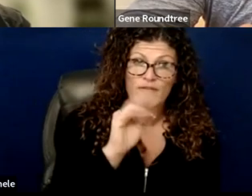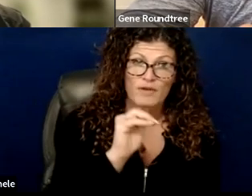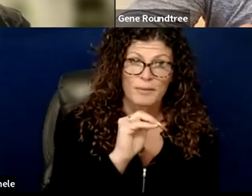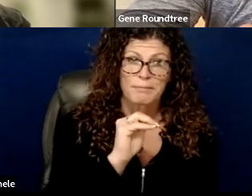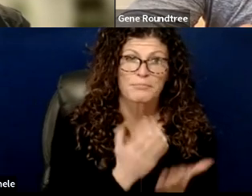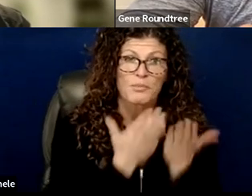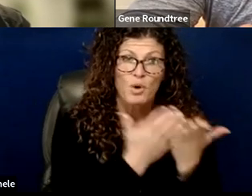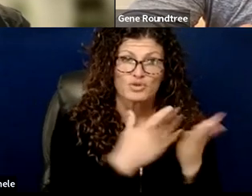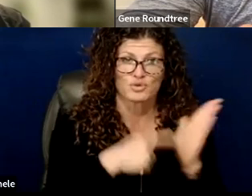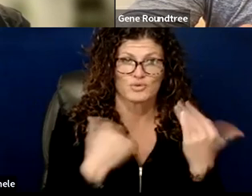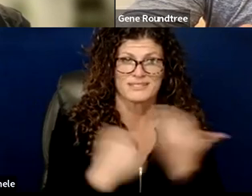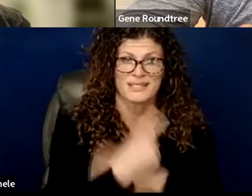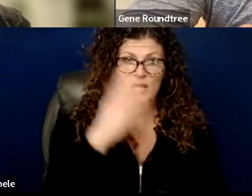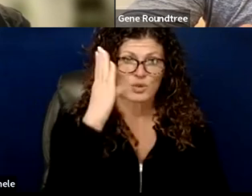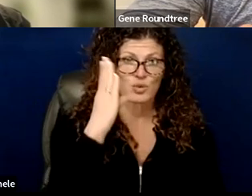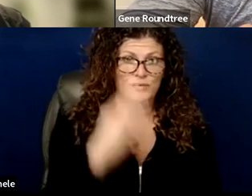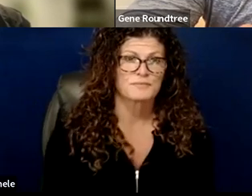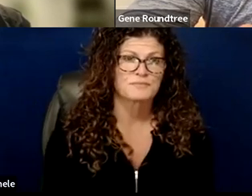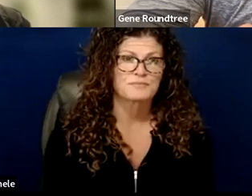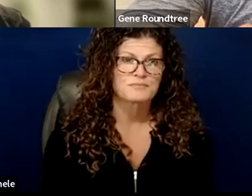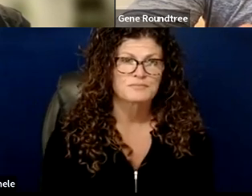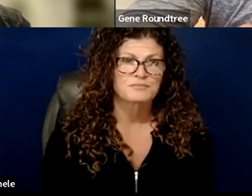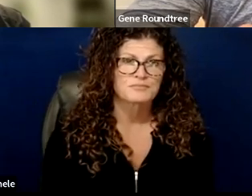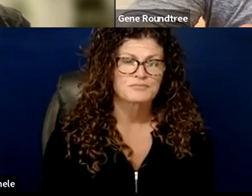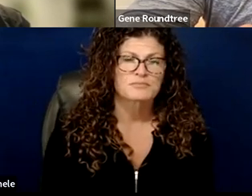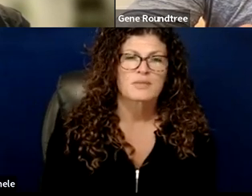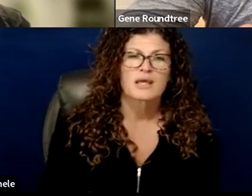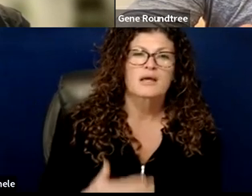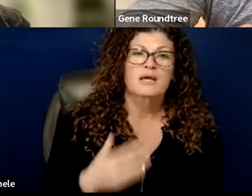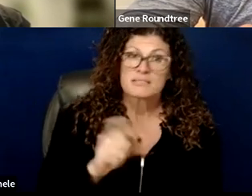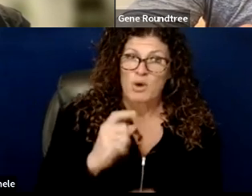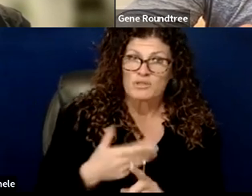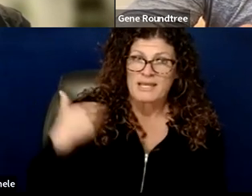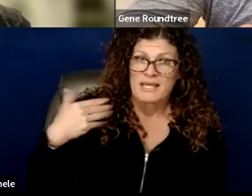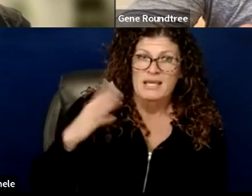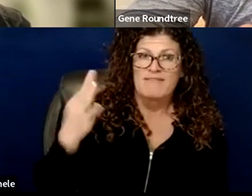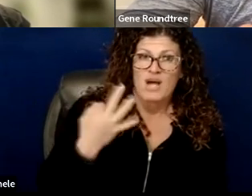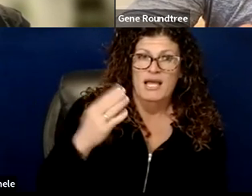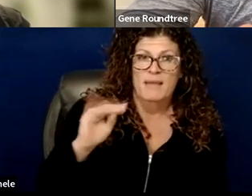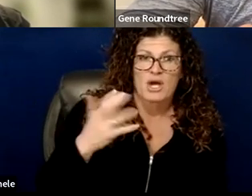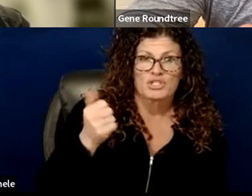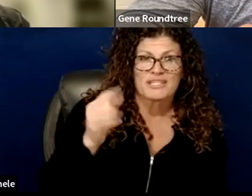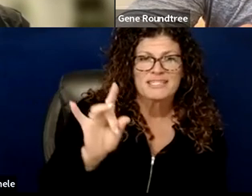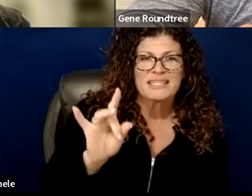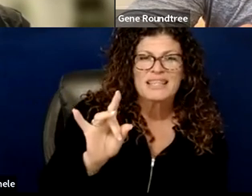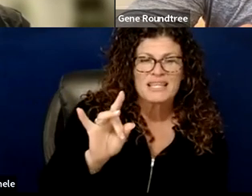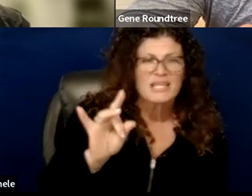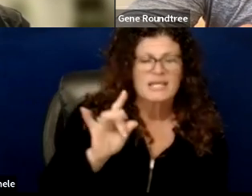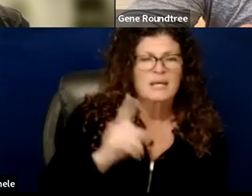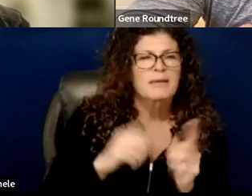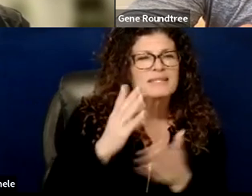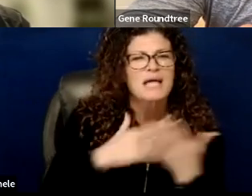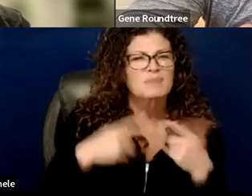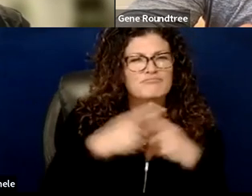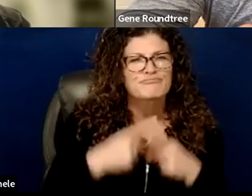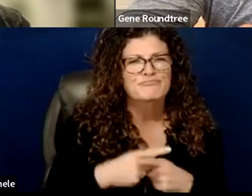noon. The original deadline was Friday, March 18th. But because some